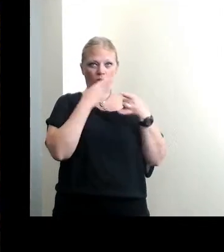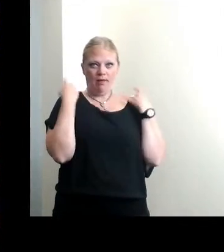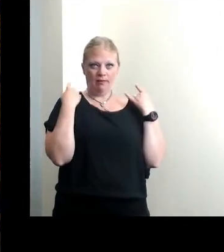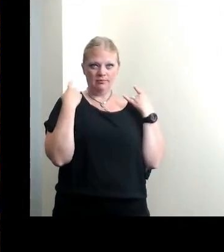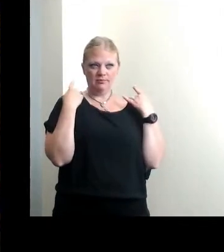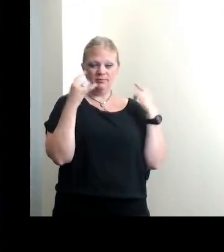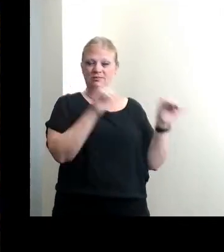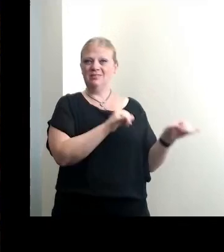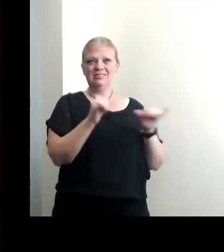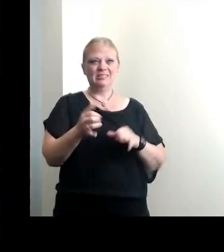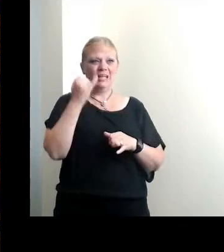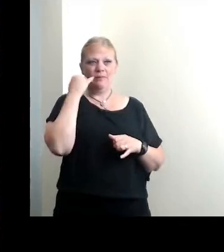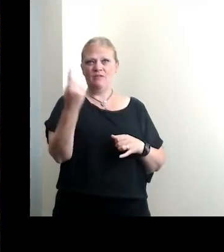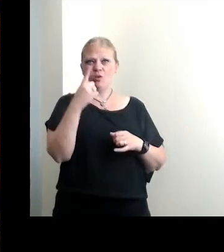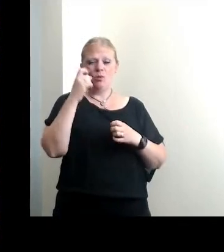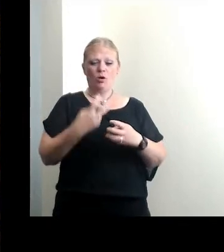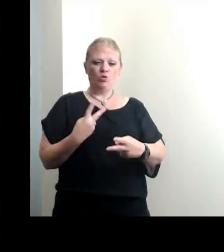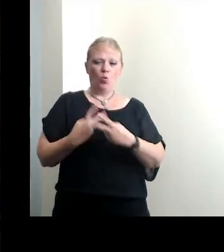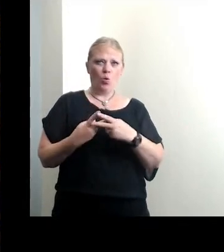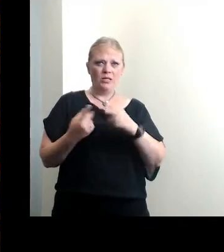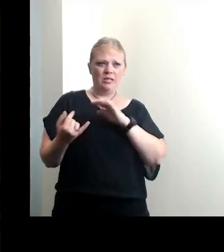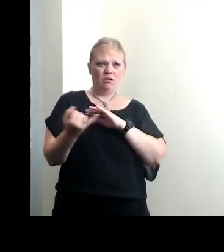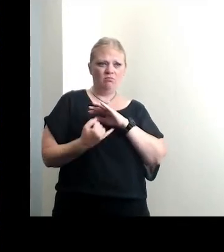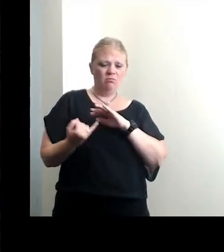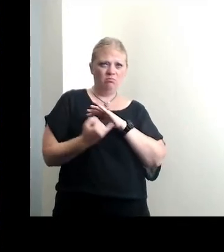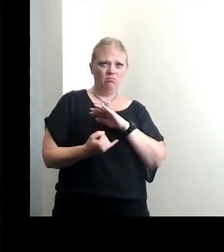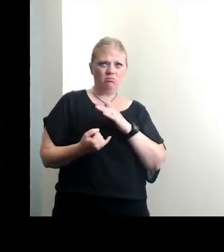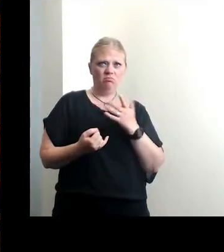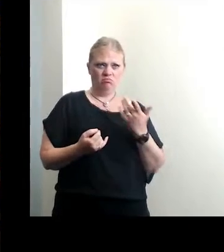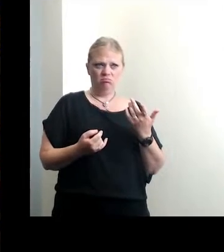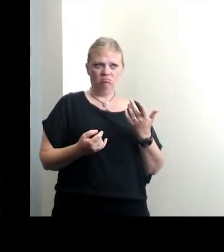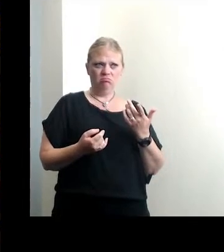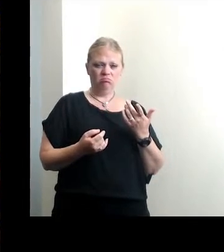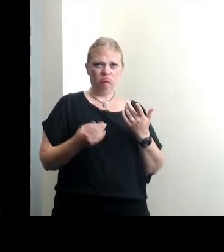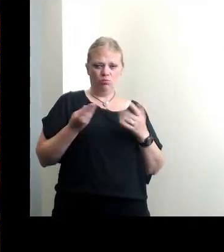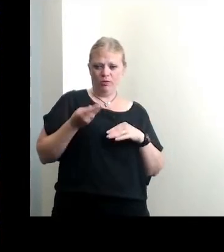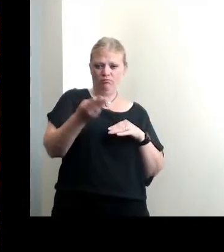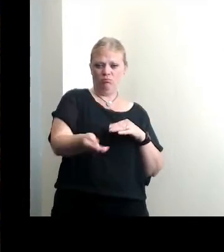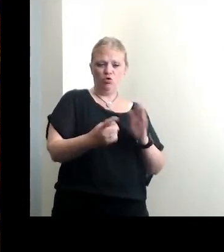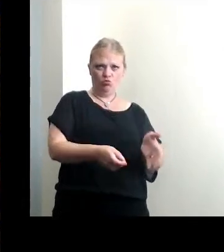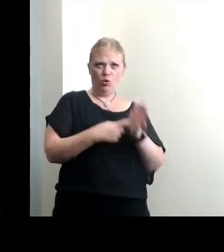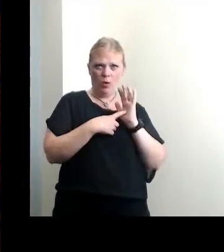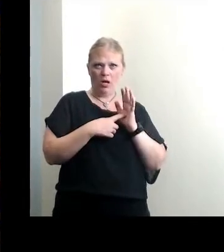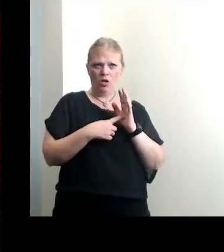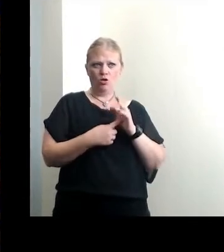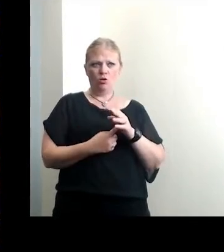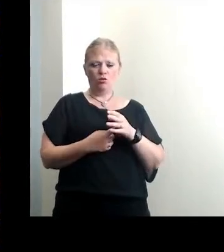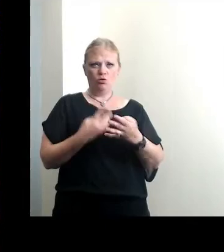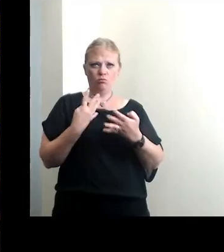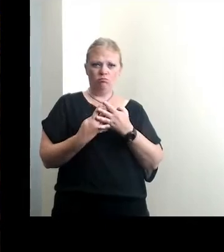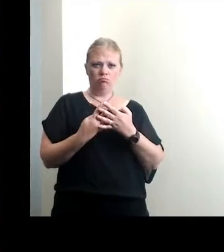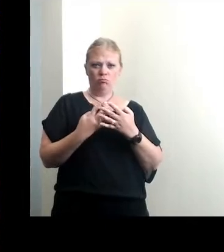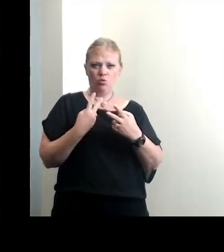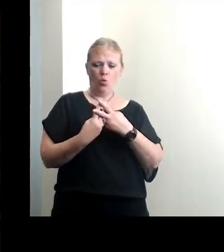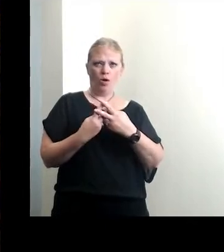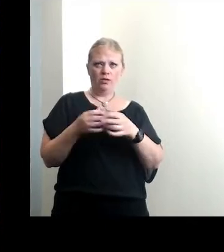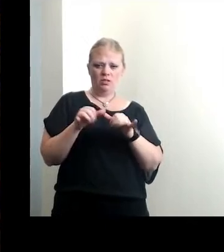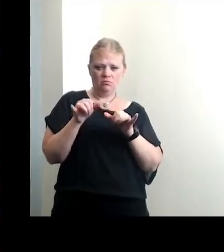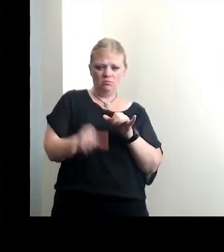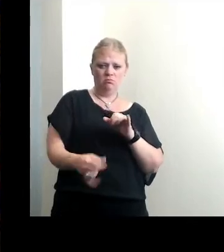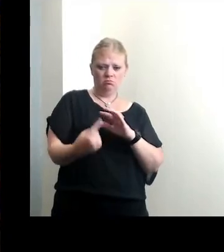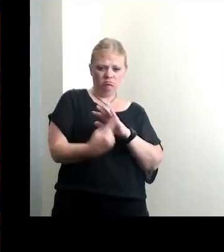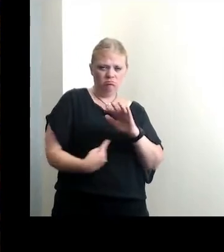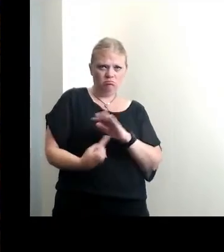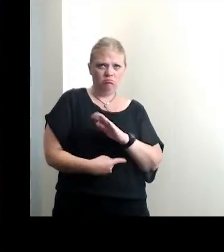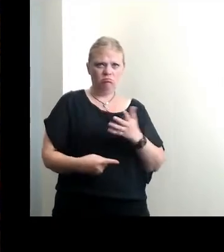impose someone going into quarantine and isolation, issuing quarantine orders, requiring an individual to go in quarantine, and if they refuse to do it,